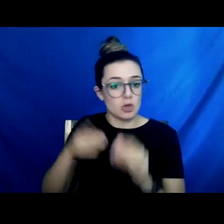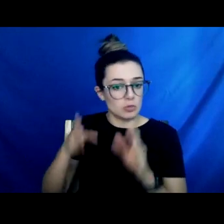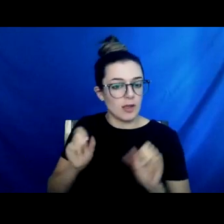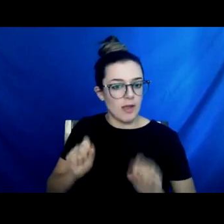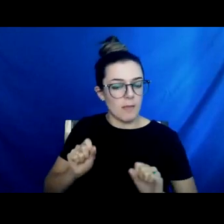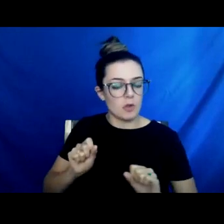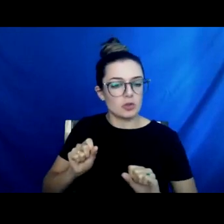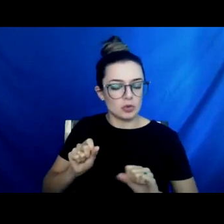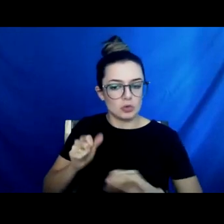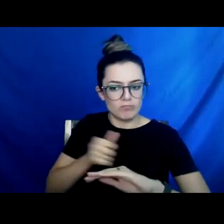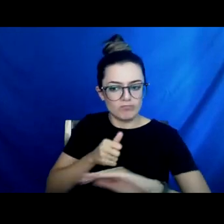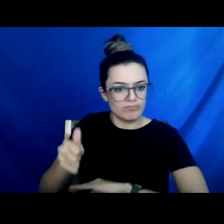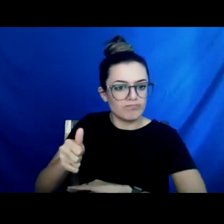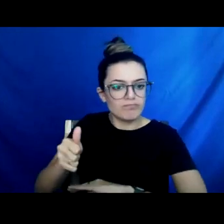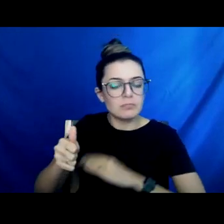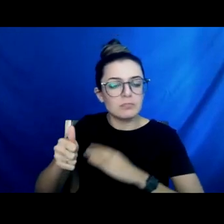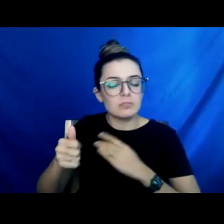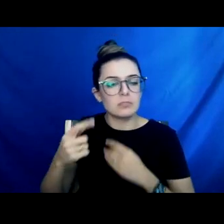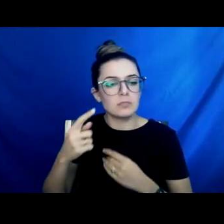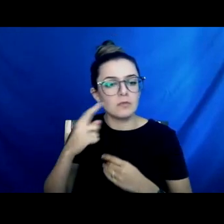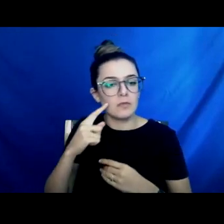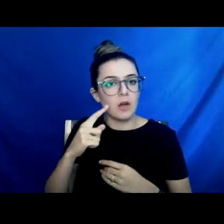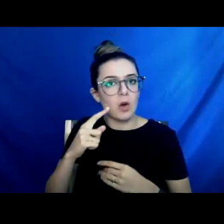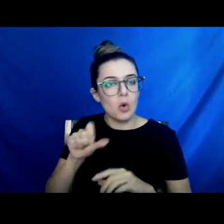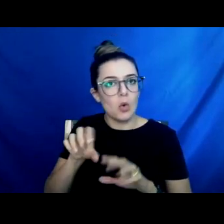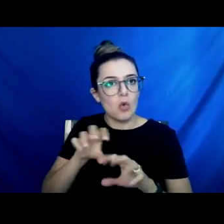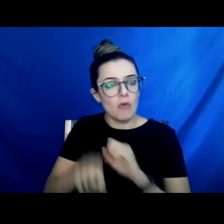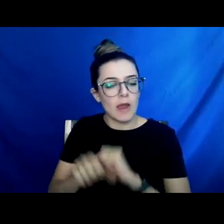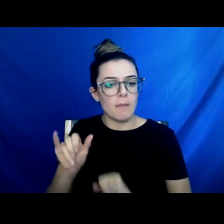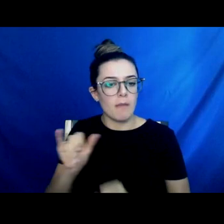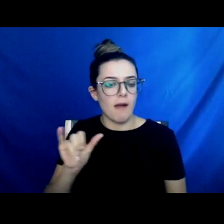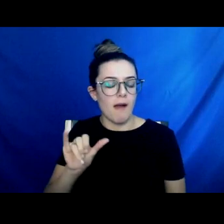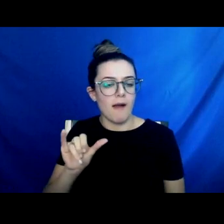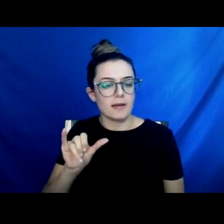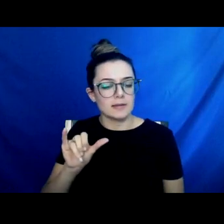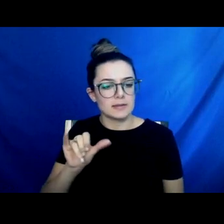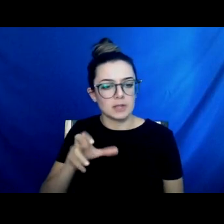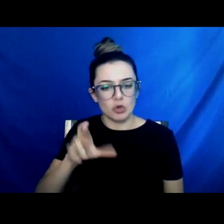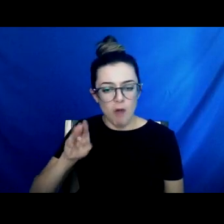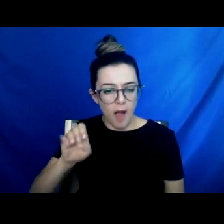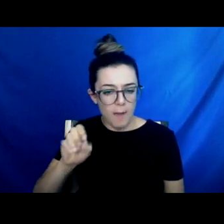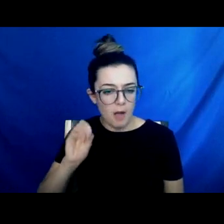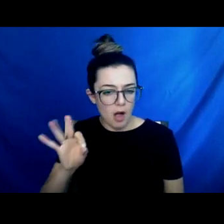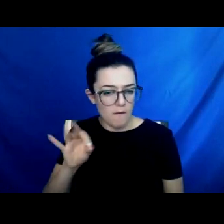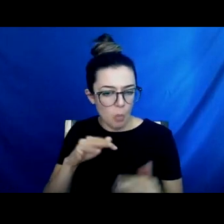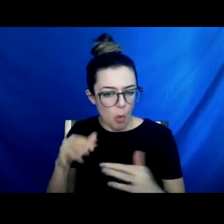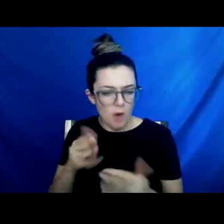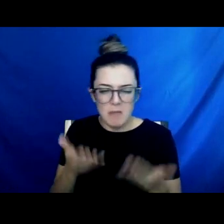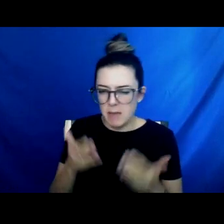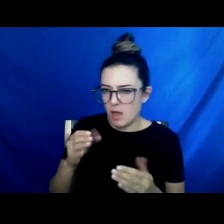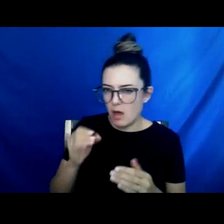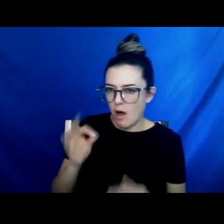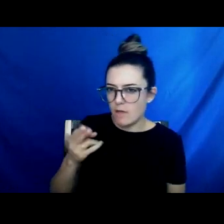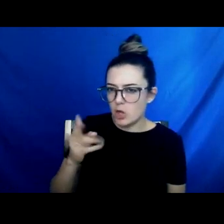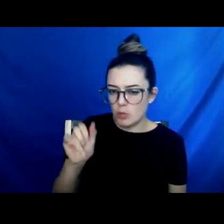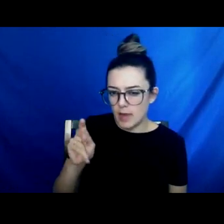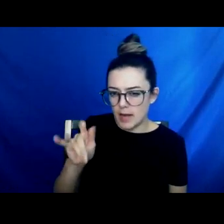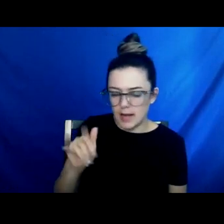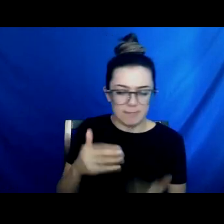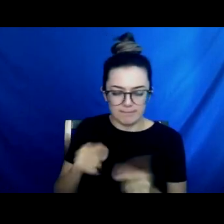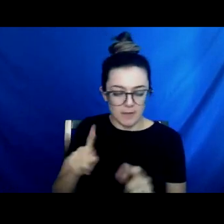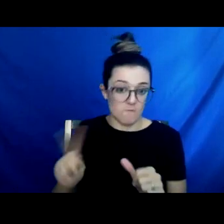a weapon of war. I believe that's what it was. There's also a crime against humanity. Maybe it was both. I don't even know, but she was the first one to do it. She's brilliant. Her name